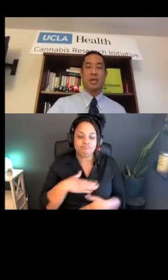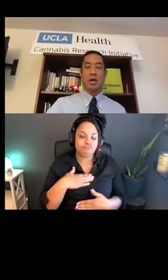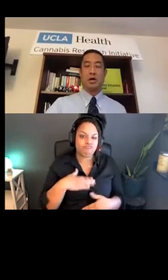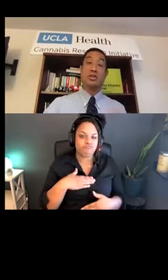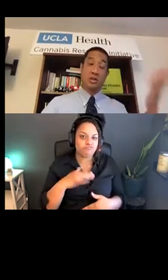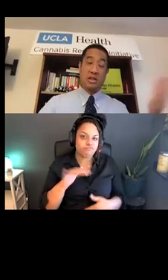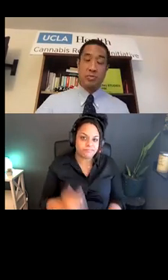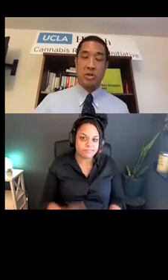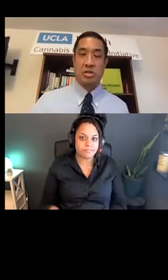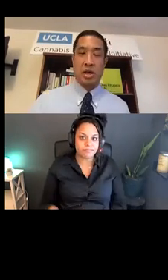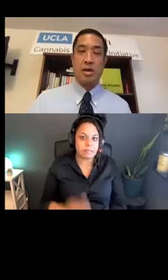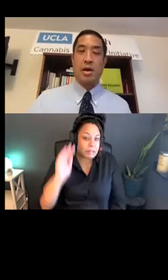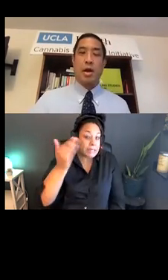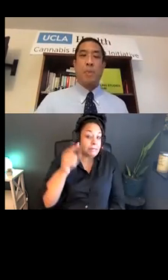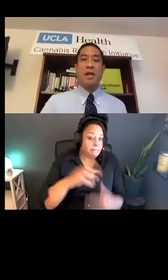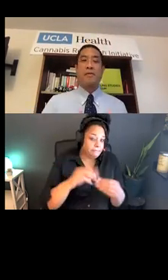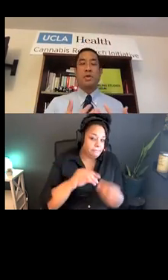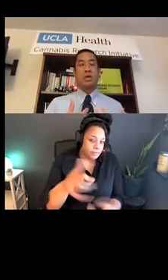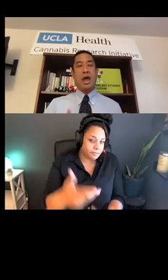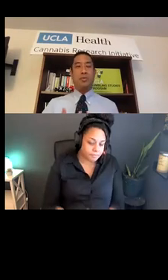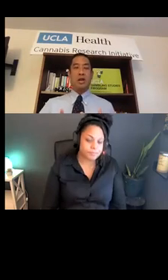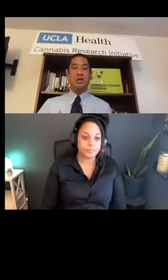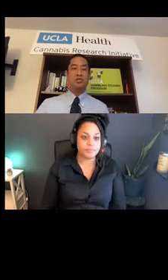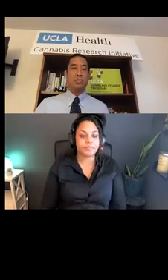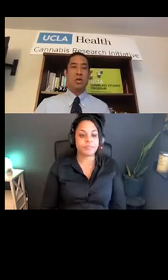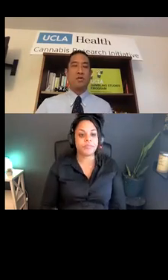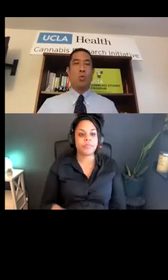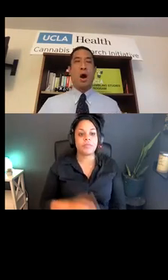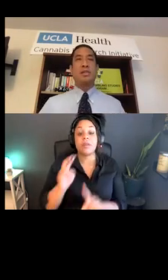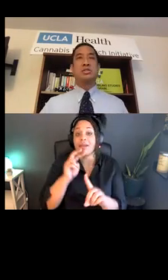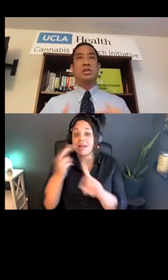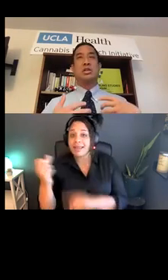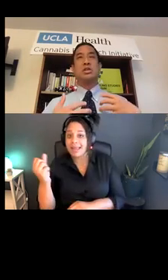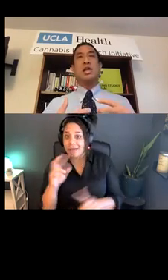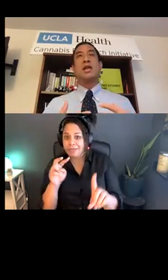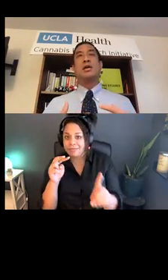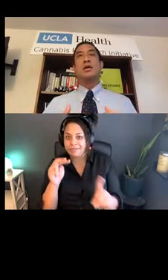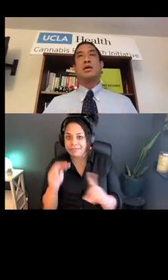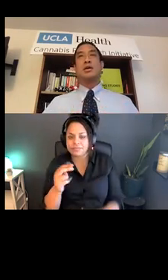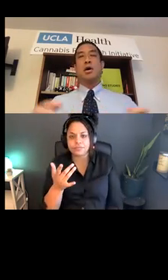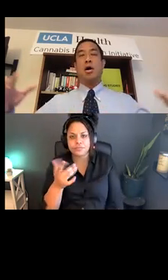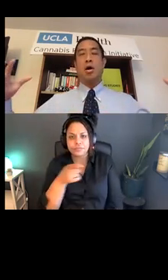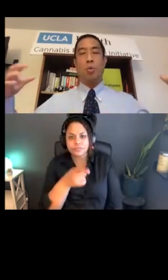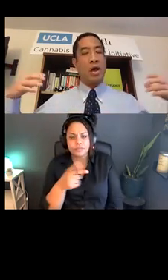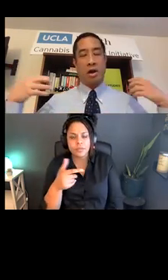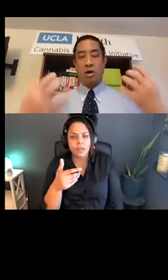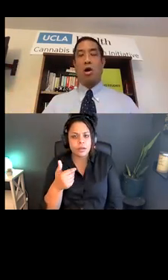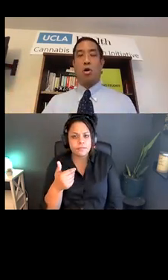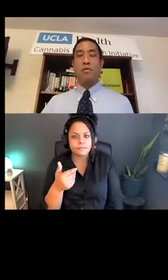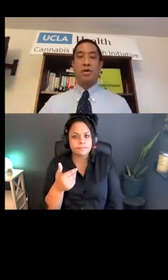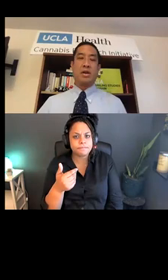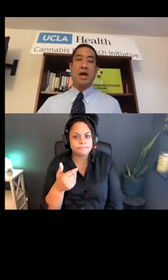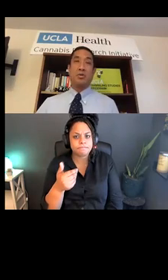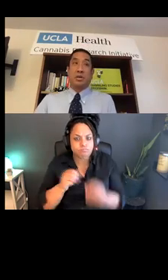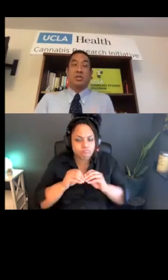time. Allegedly, that's what they say. But from the gambling industry point of view, why this isn't yet, why they aren't all